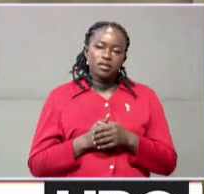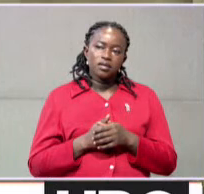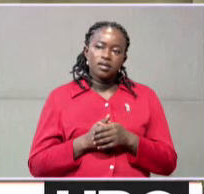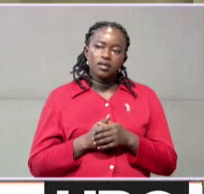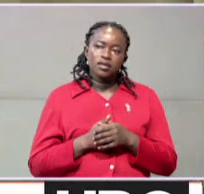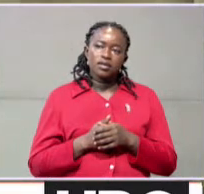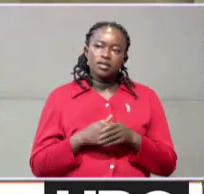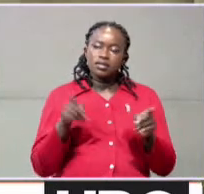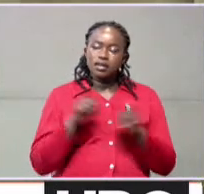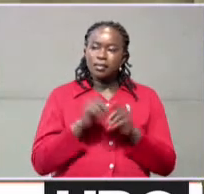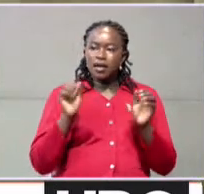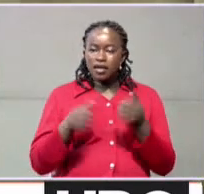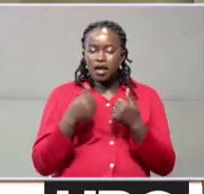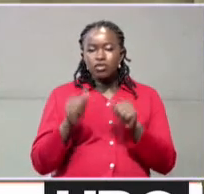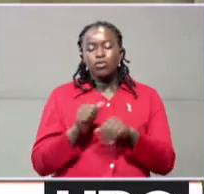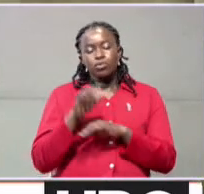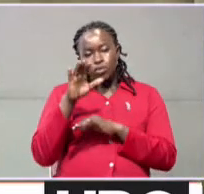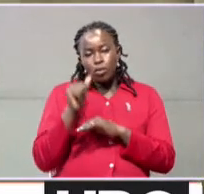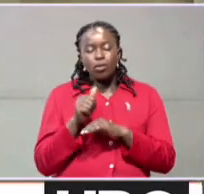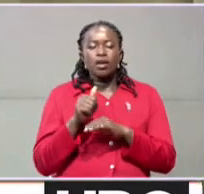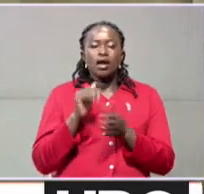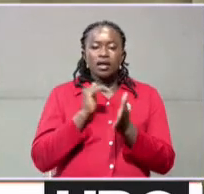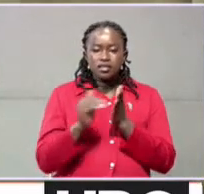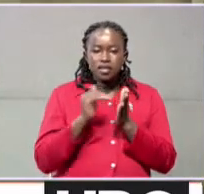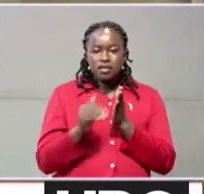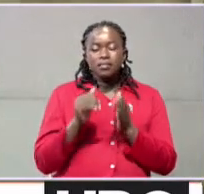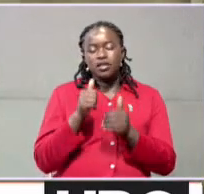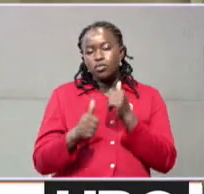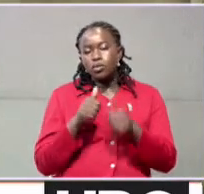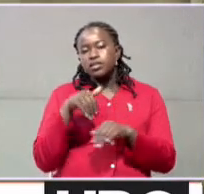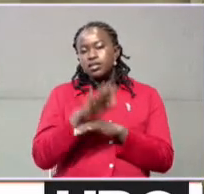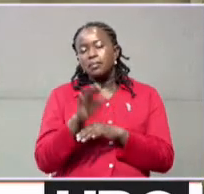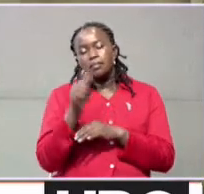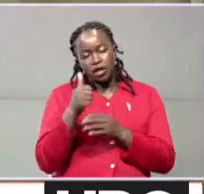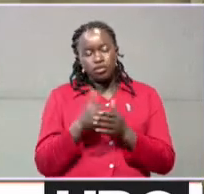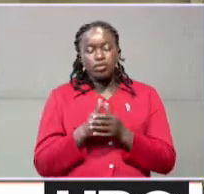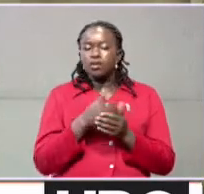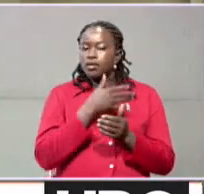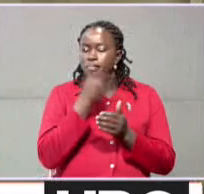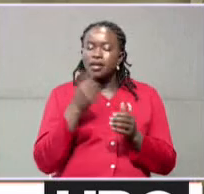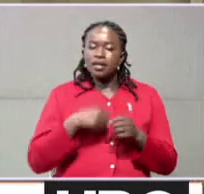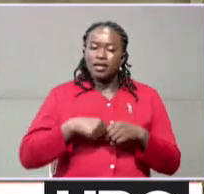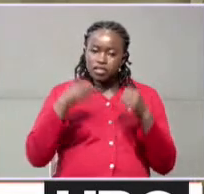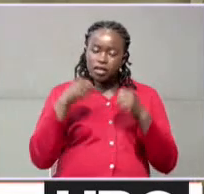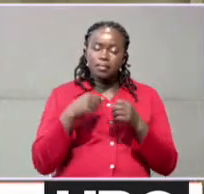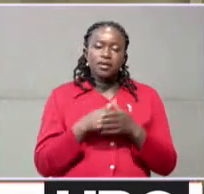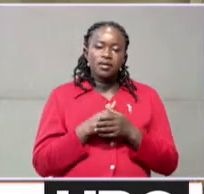call a statement which is not yet uploaded to be read so let the chairman